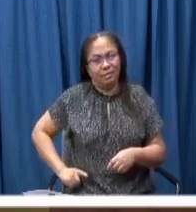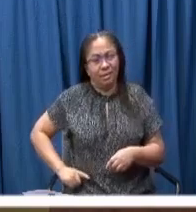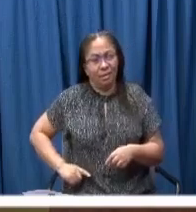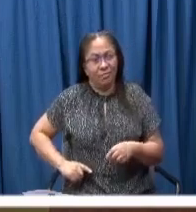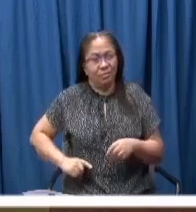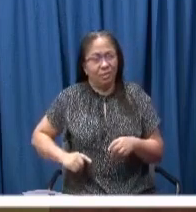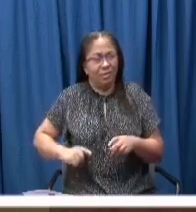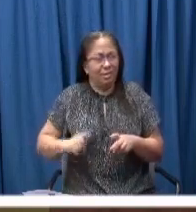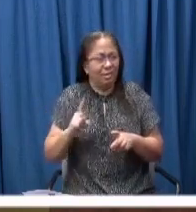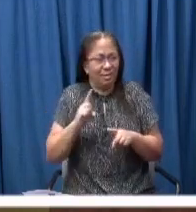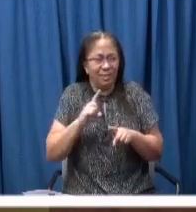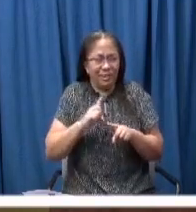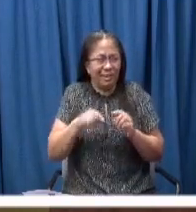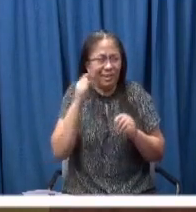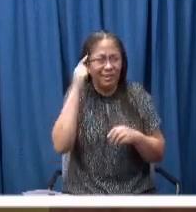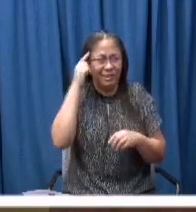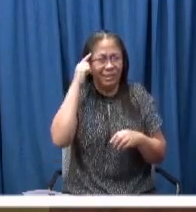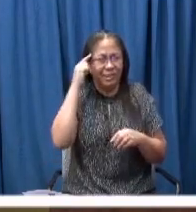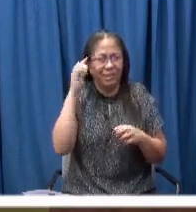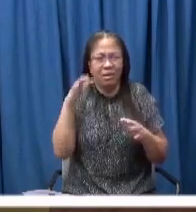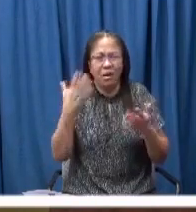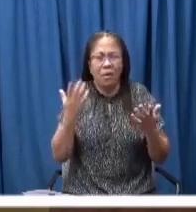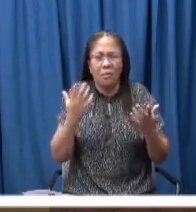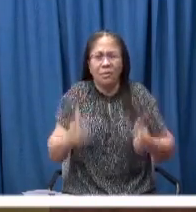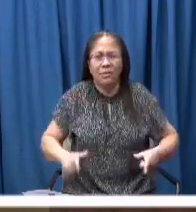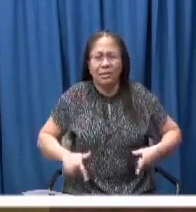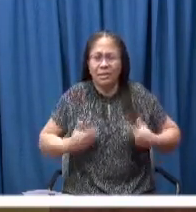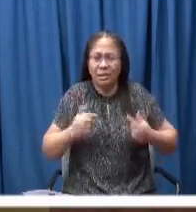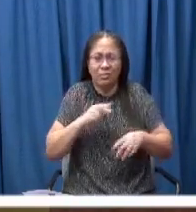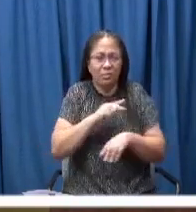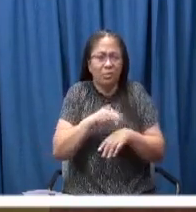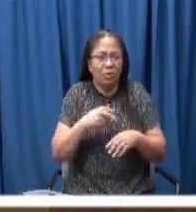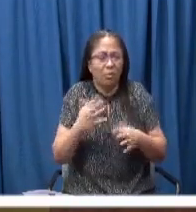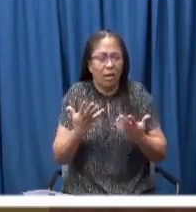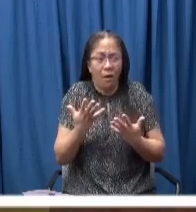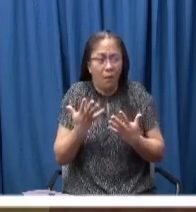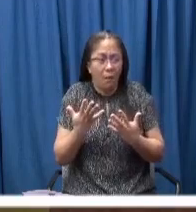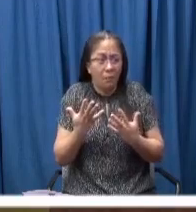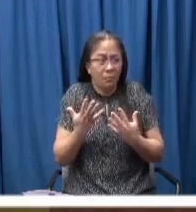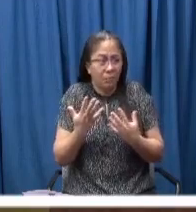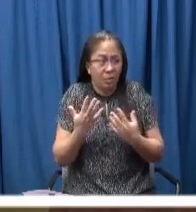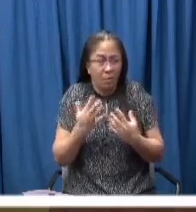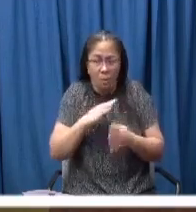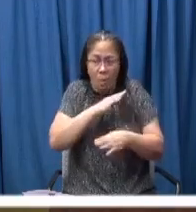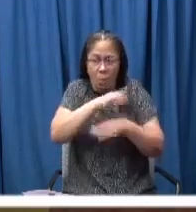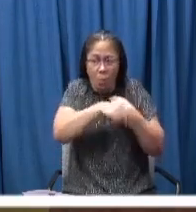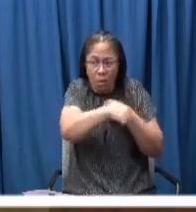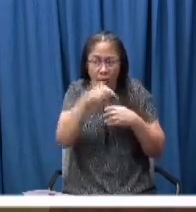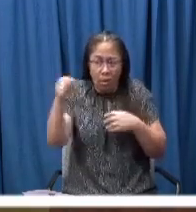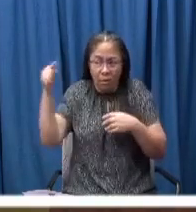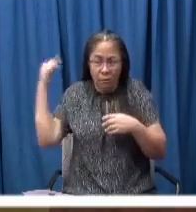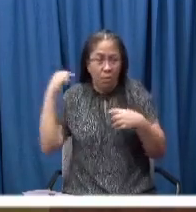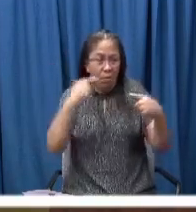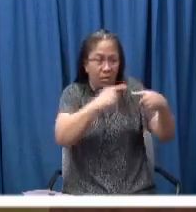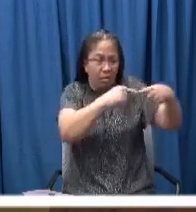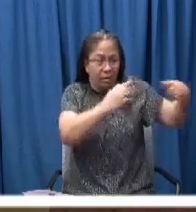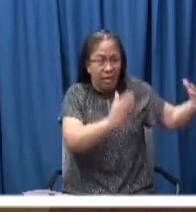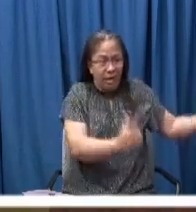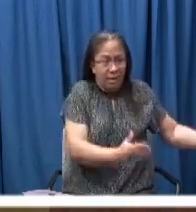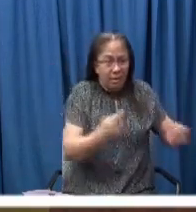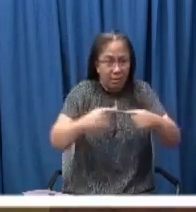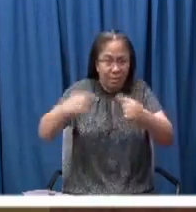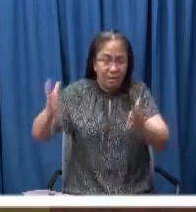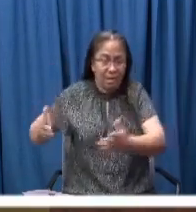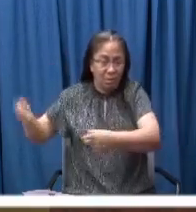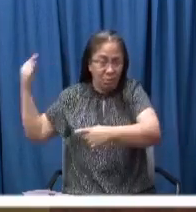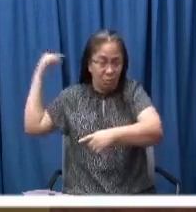to live as he would want to, when he had enemies on every side, when Saul was out to